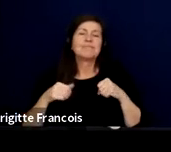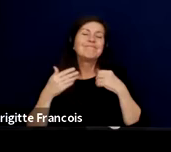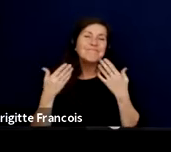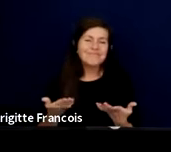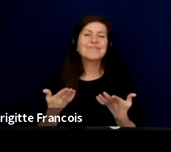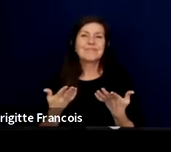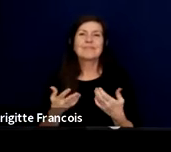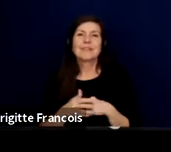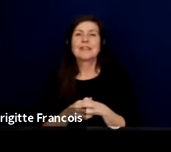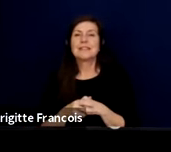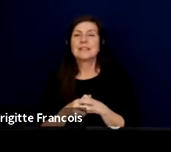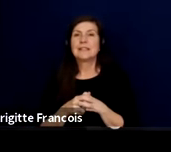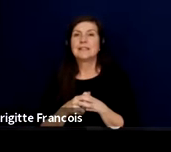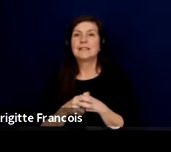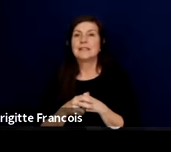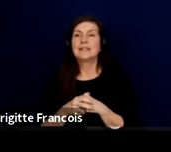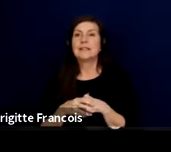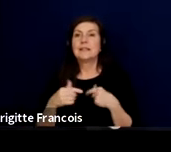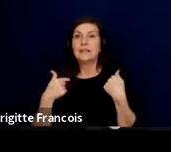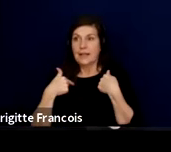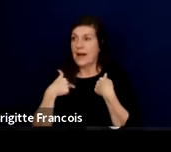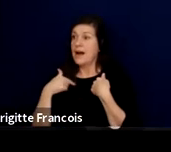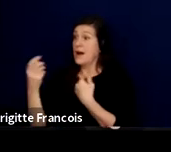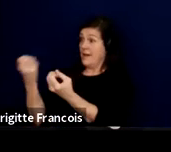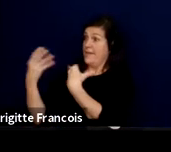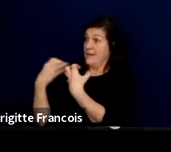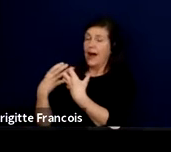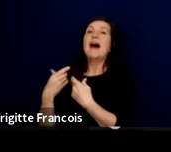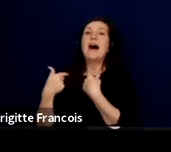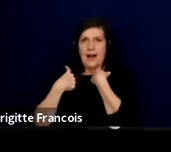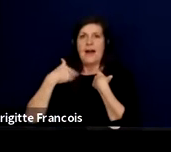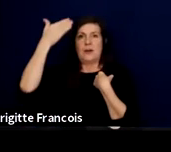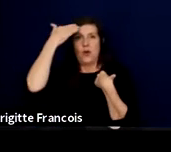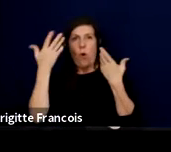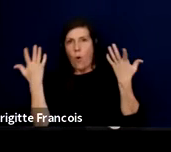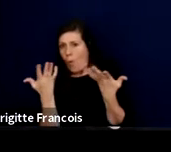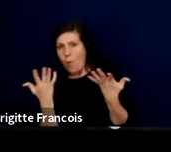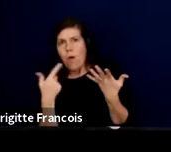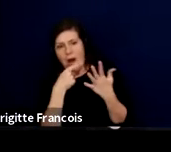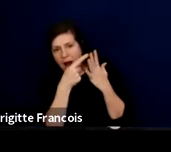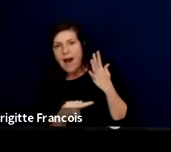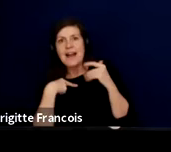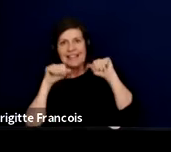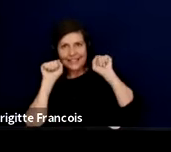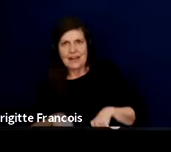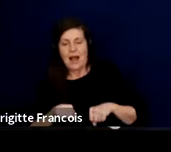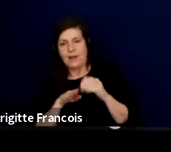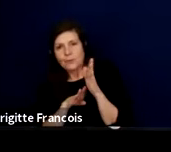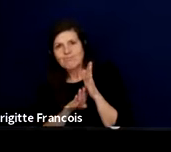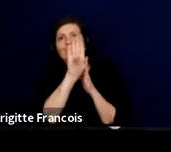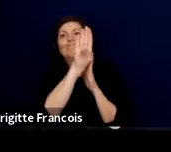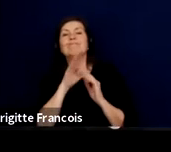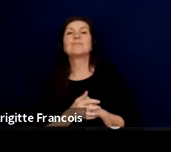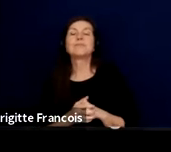really there that could be improved. And I think that the mentality, I think it's very important.